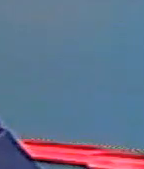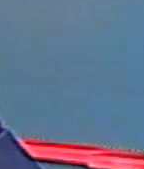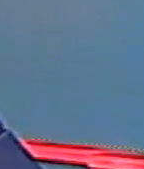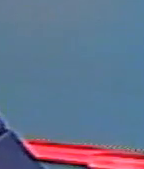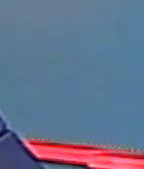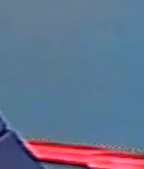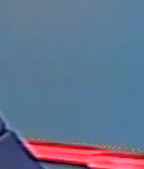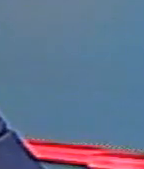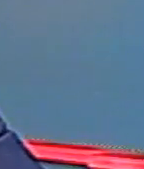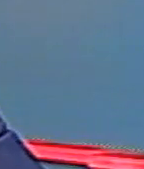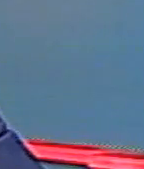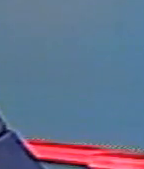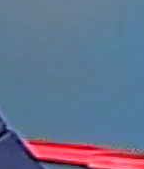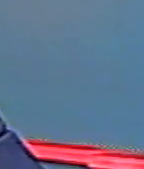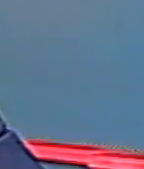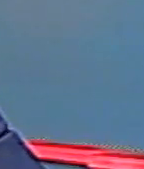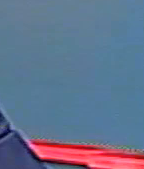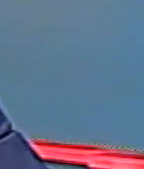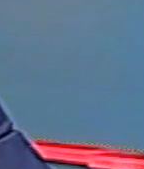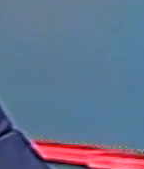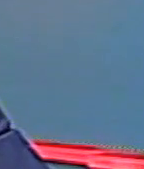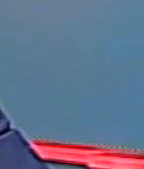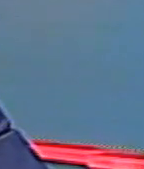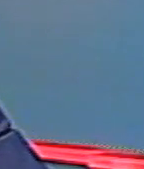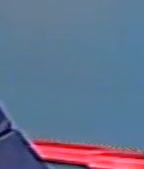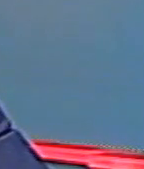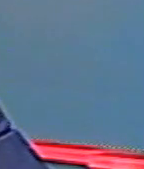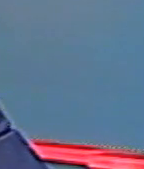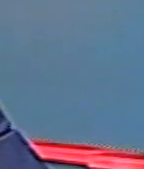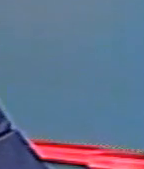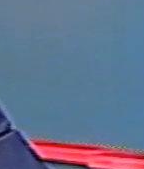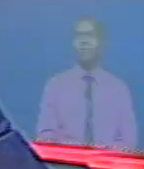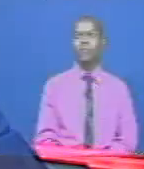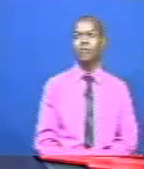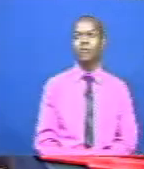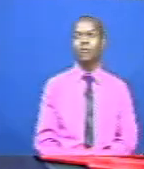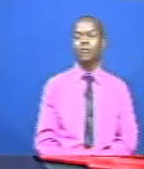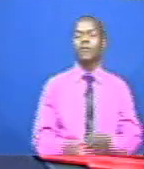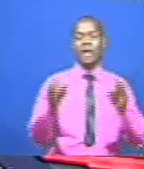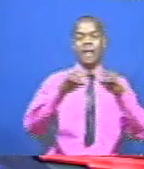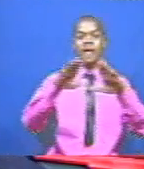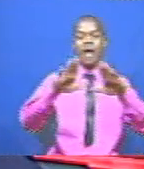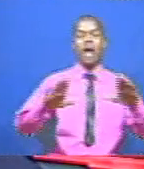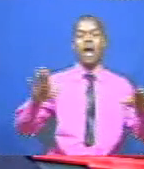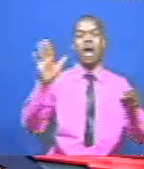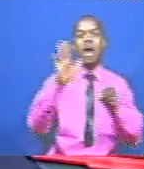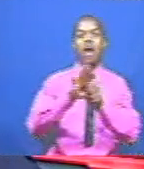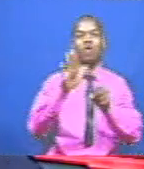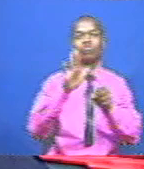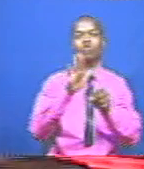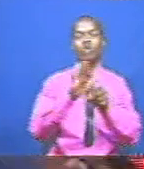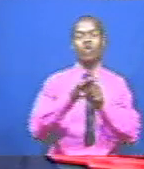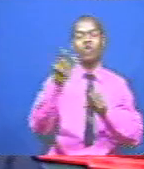Welcome back to Perspective on Channel One News Hour. Since devolution, a lot of regions have decided to